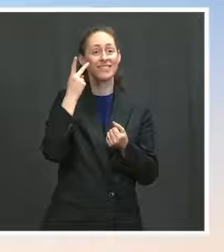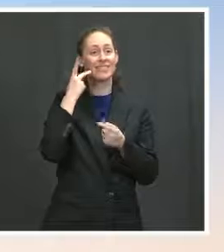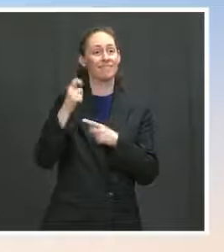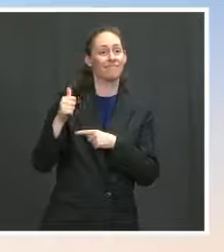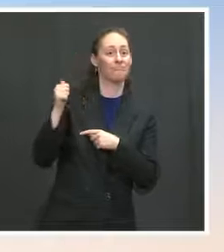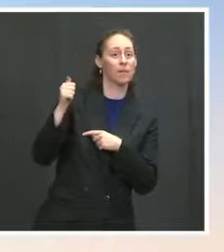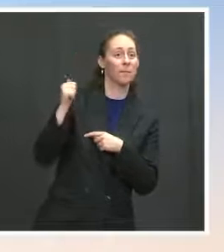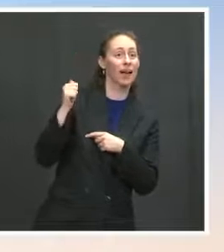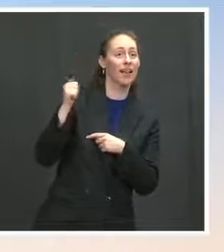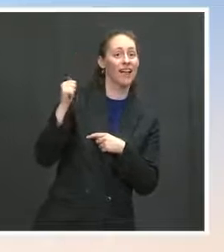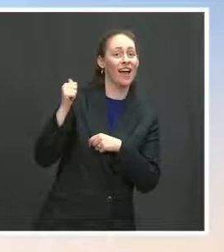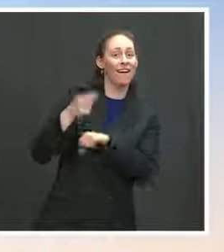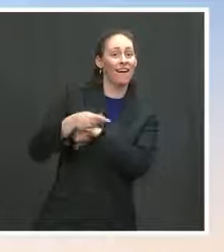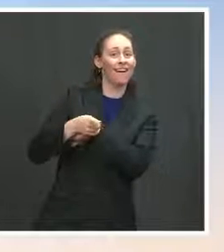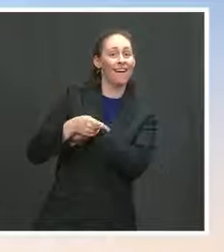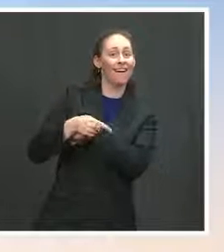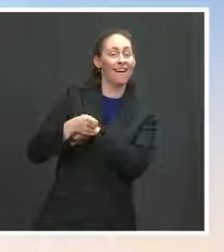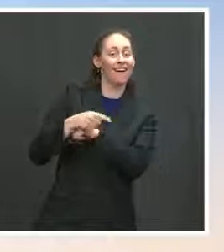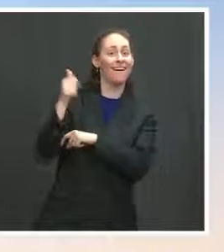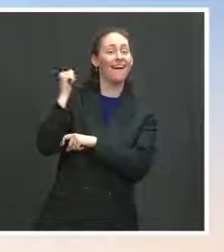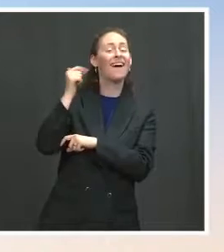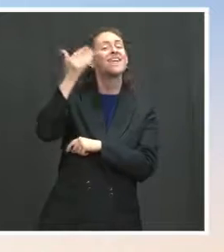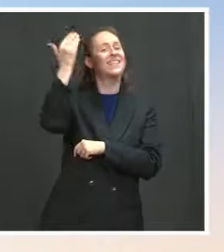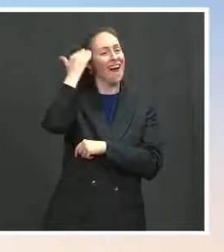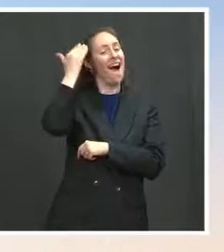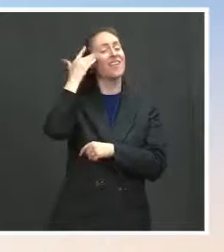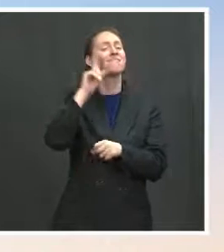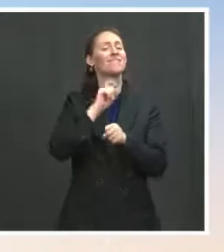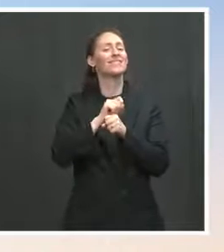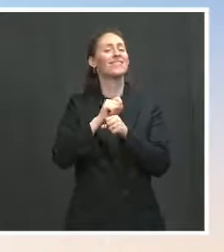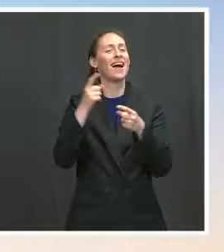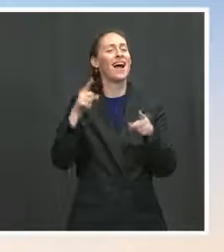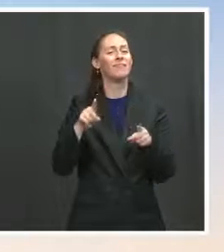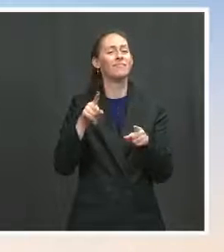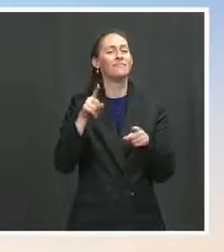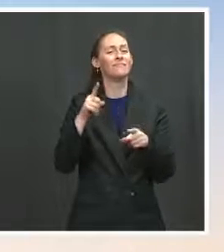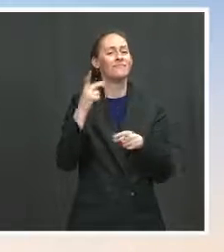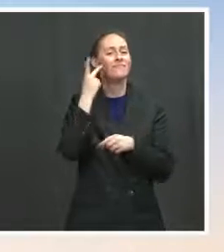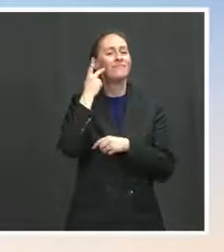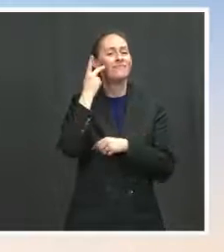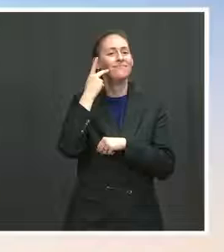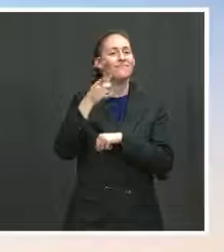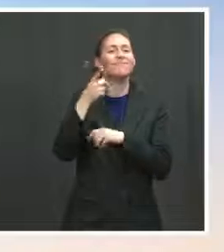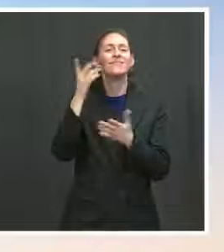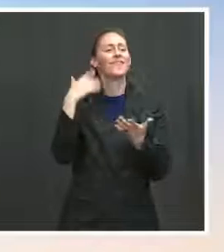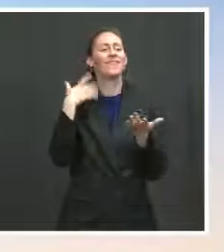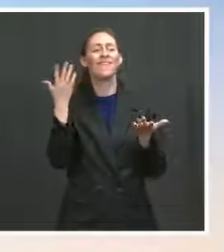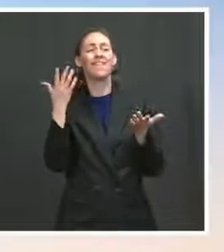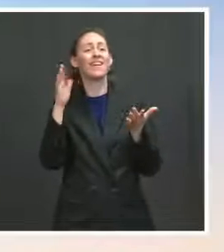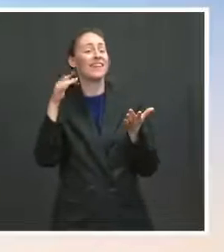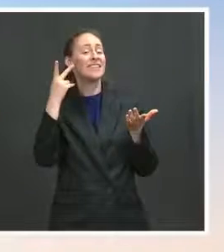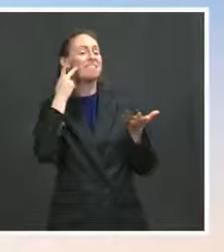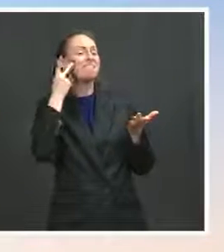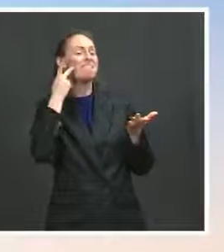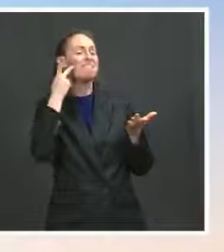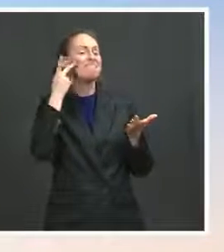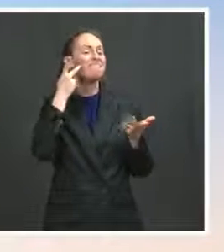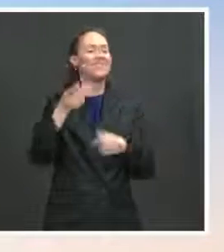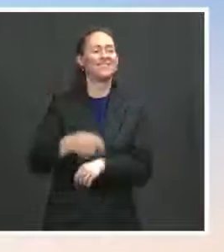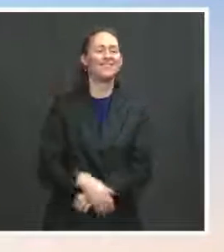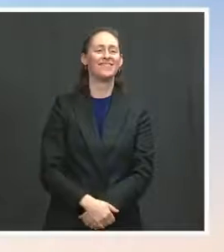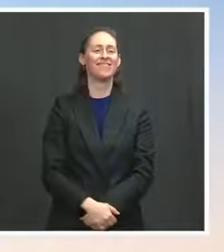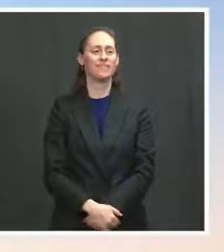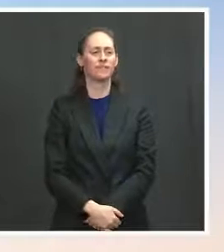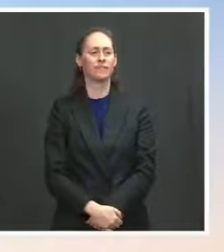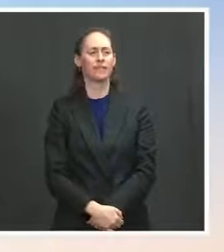know something bad's about to happen. I don't have any update on the cat. I know there's a lot of interest. Go ahead. What's the symbolic importance of the president's meeting